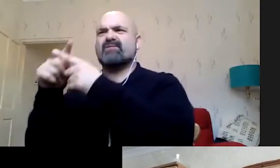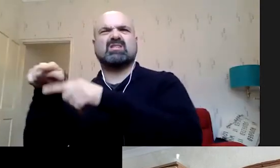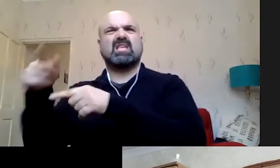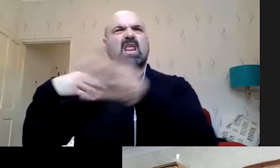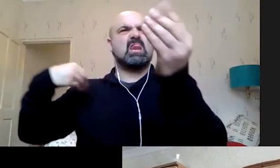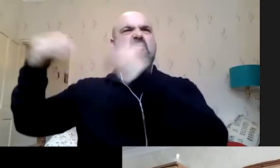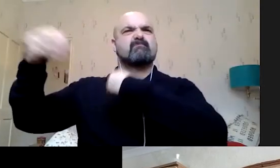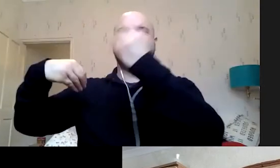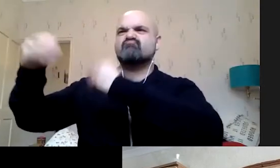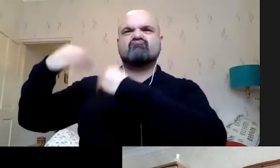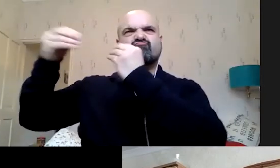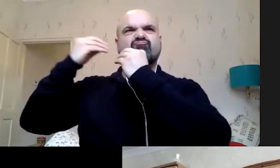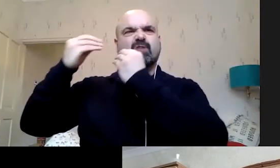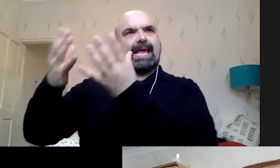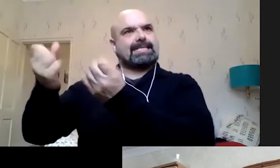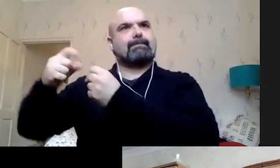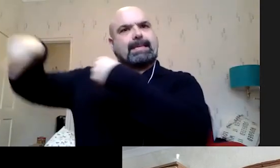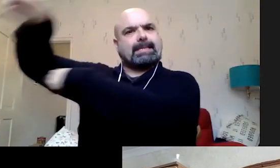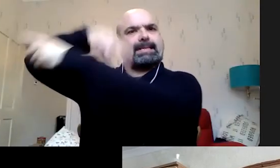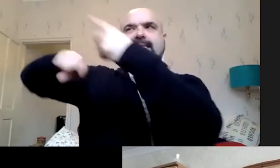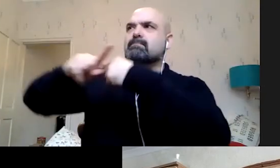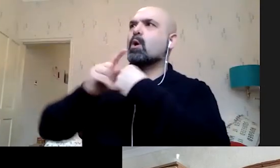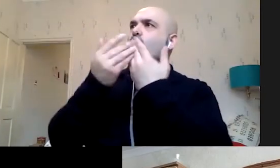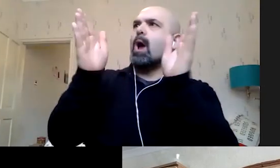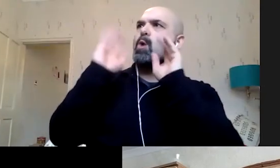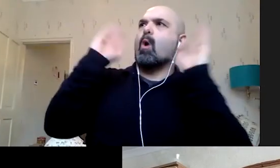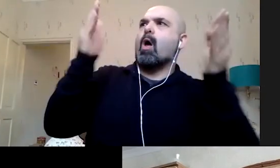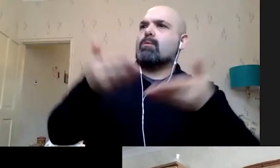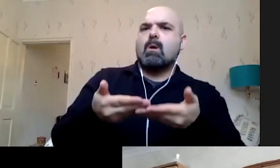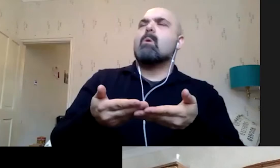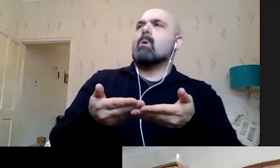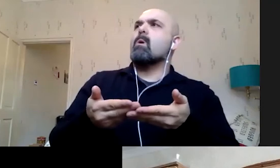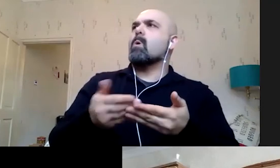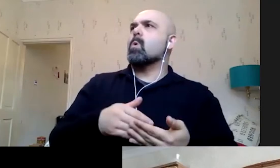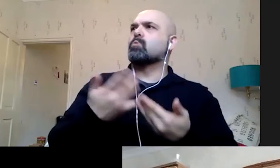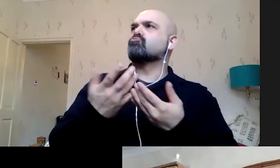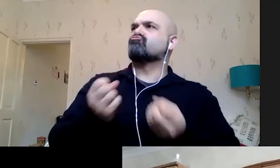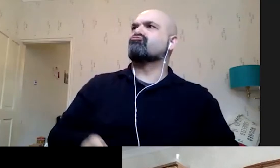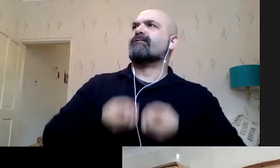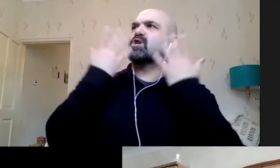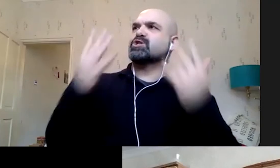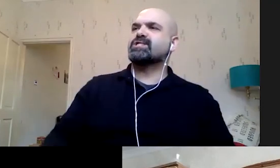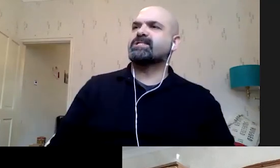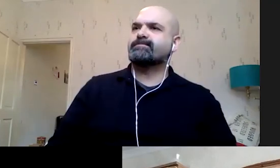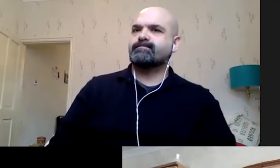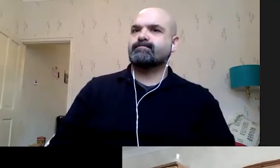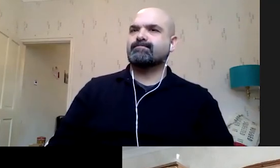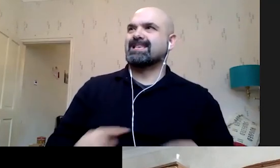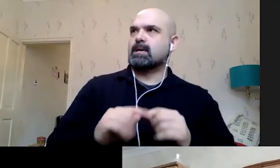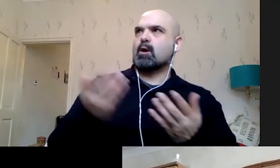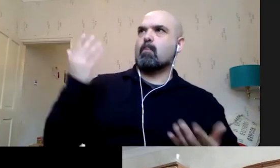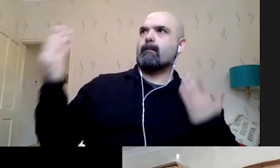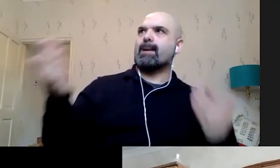liberal spaces. Yes, but yeah, it definitely makes a really, really nice refreshing change from high school.